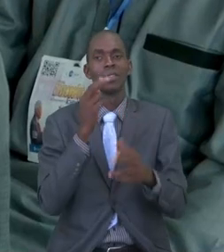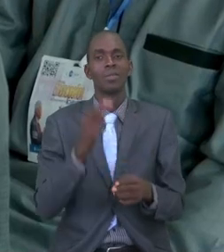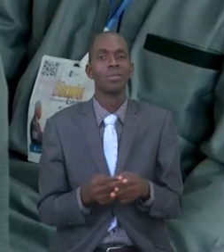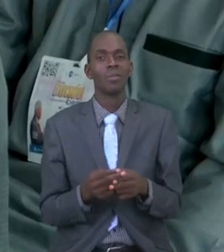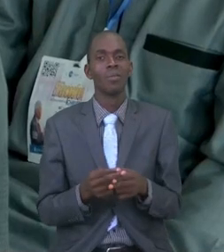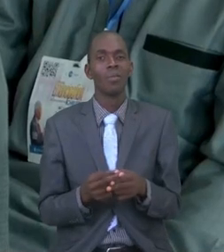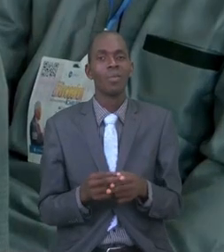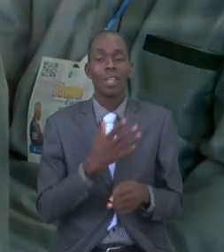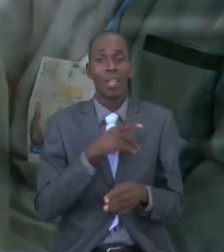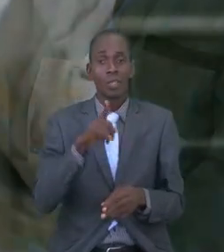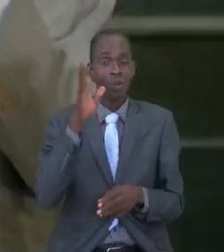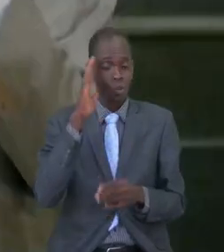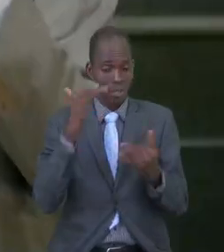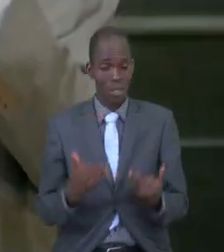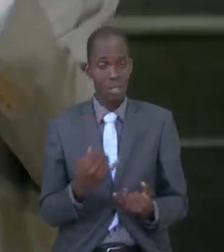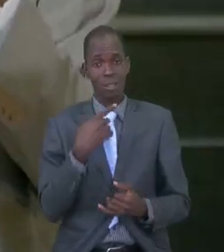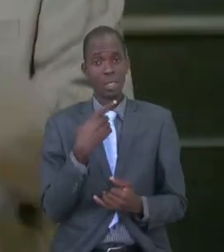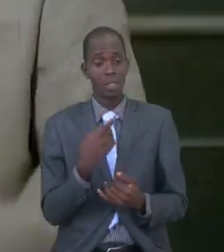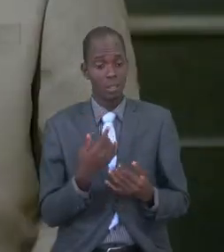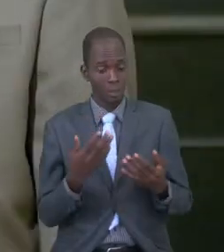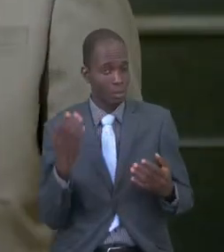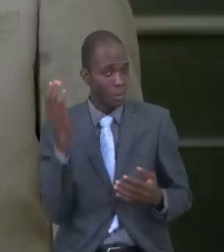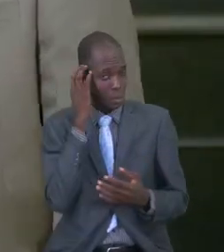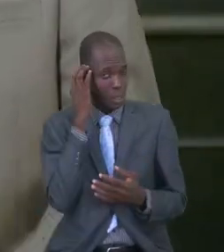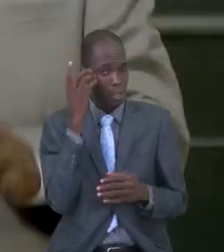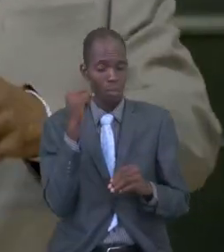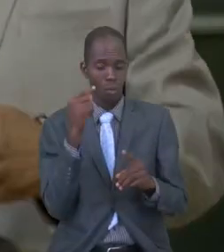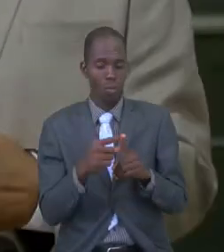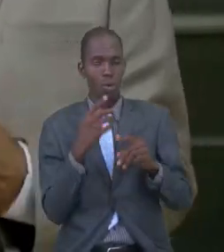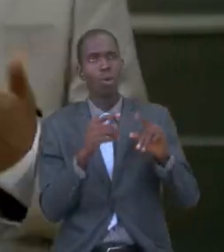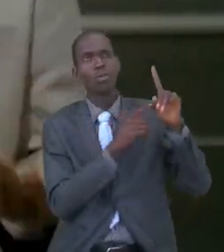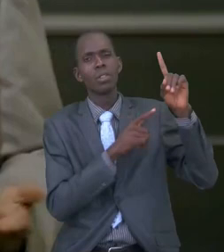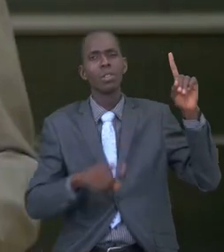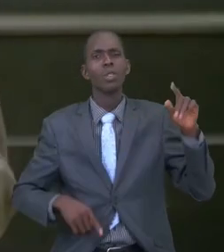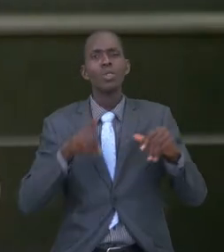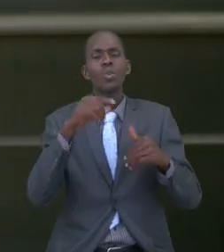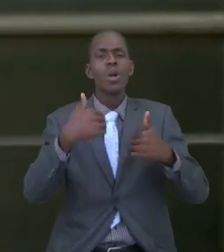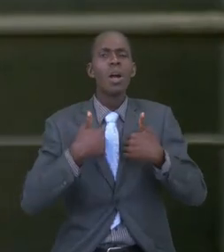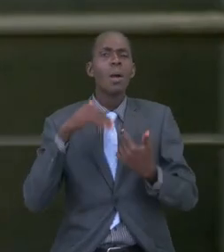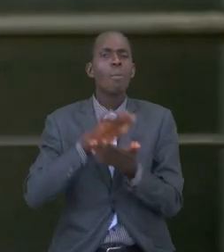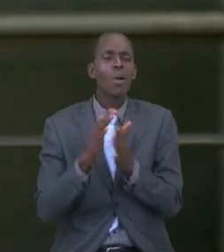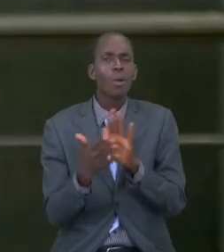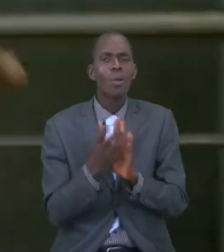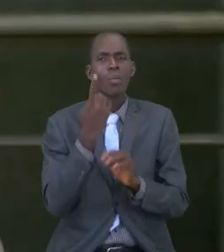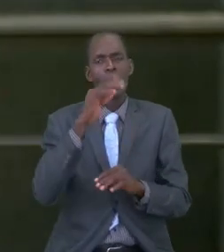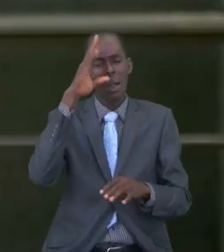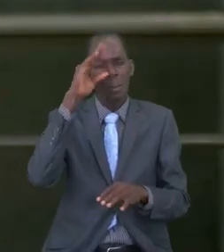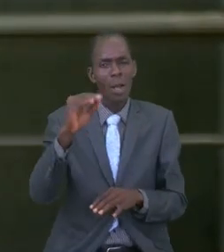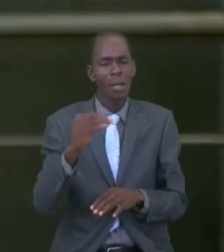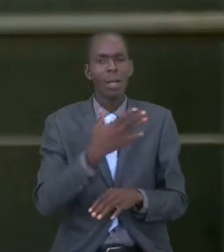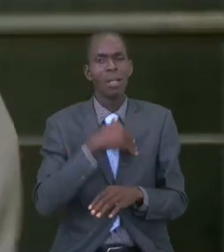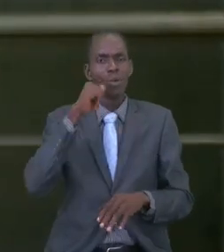Yeah. You say, hear the word of the Lord. You'll become the man and the woman in